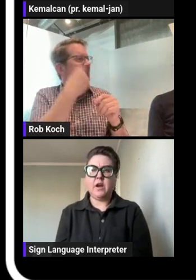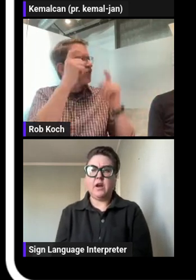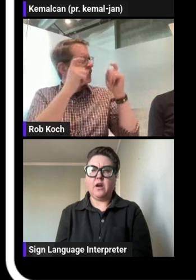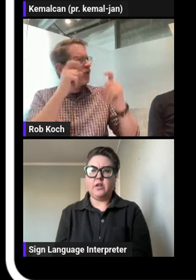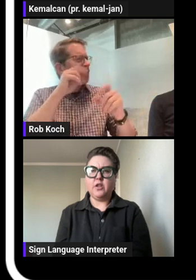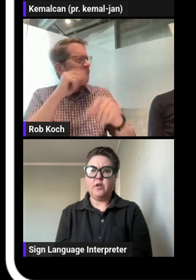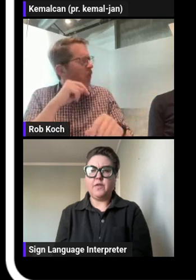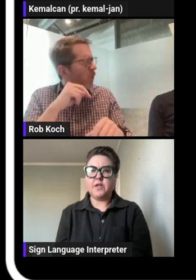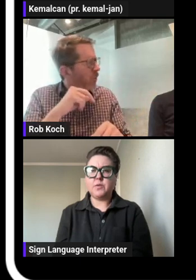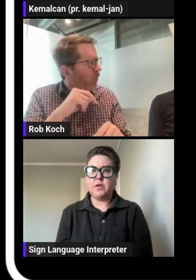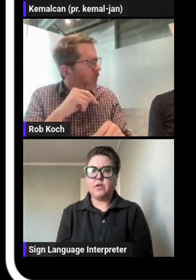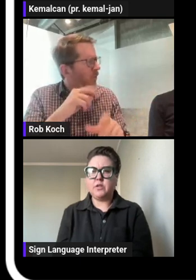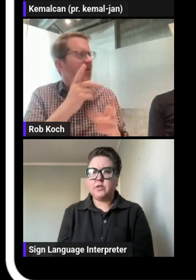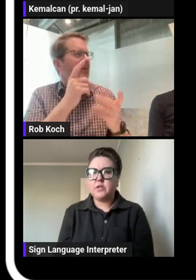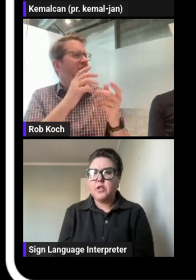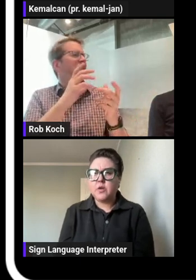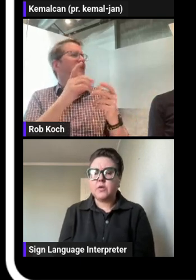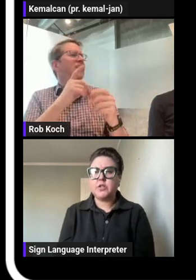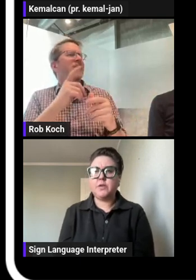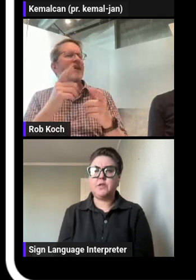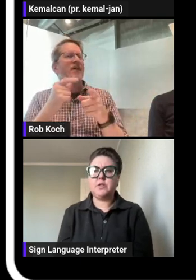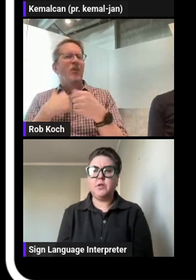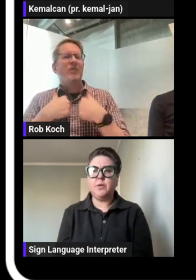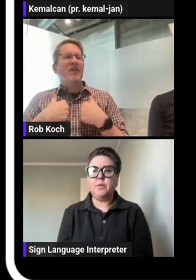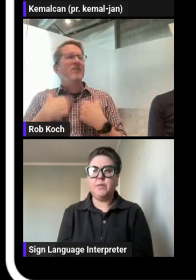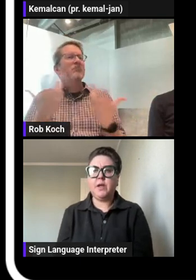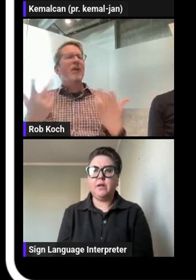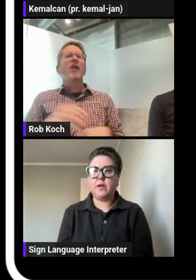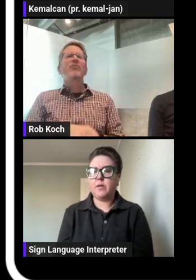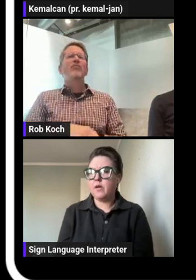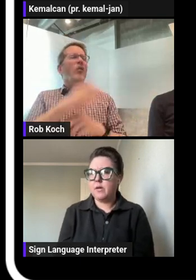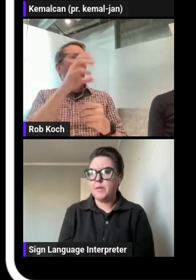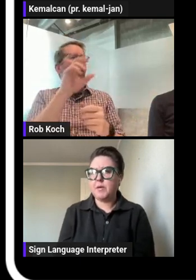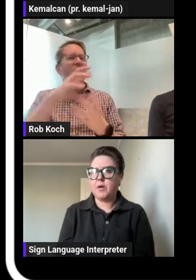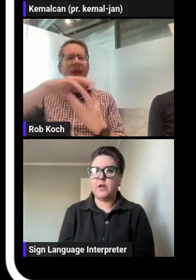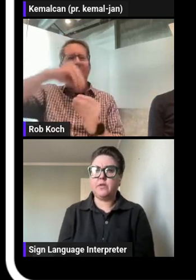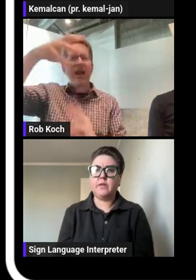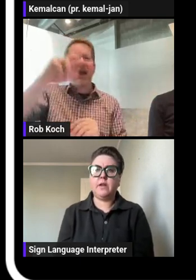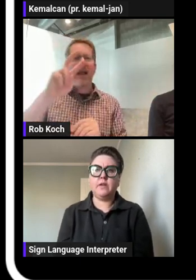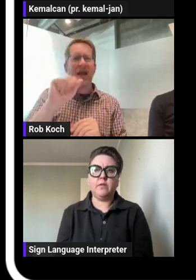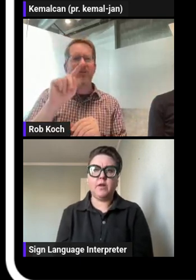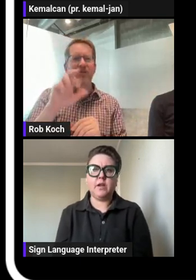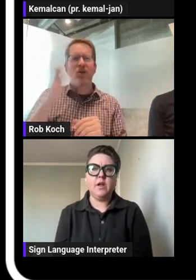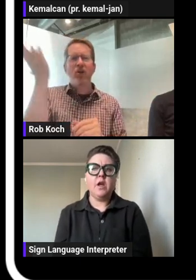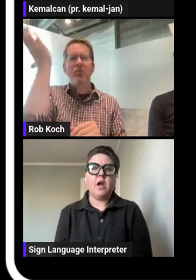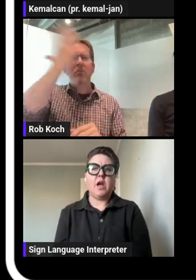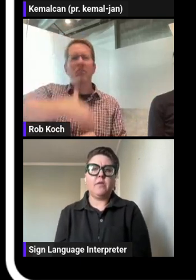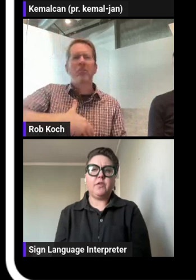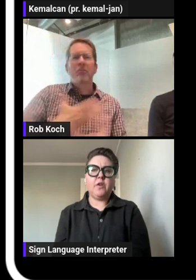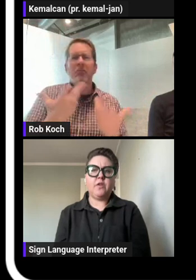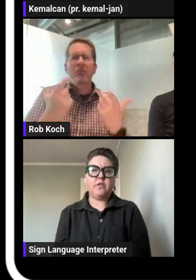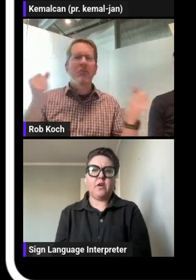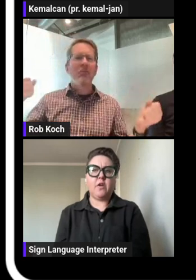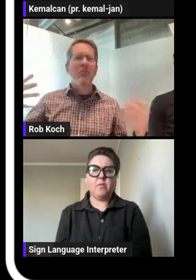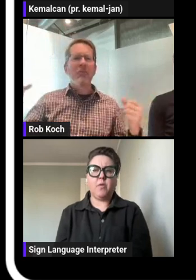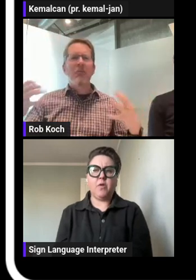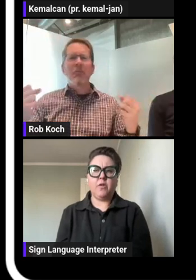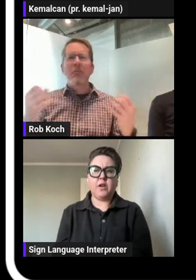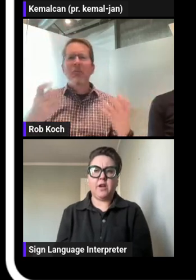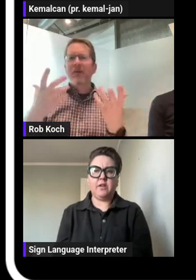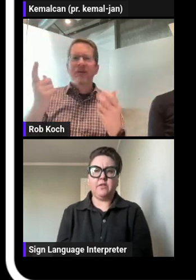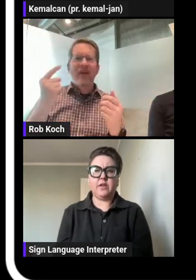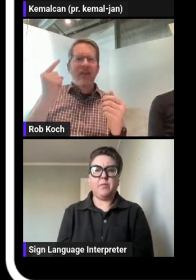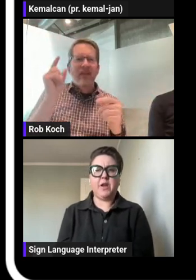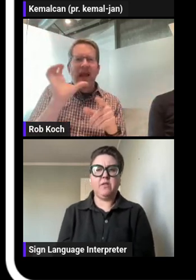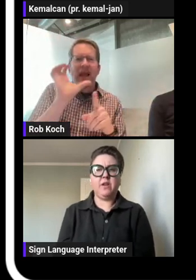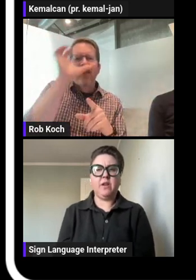vague, your face would shift to being like, I'm not quite understanding, right? Avatars are